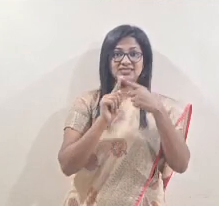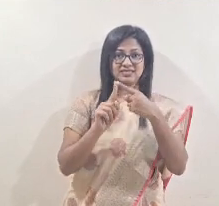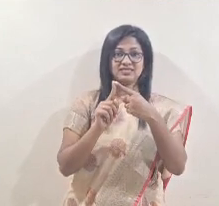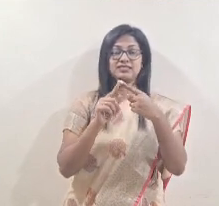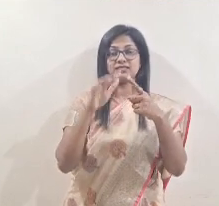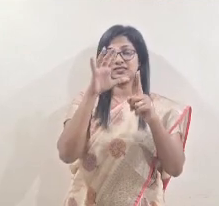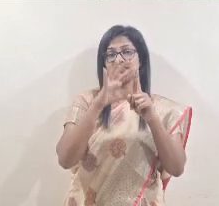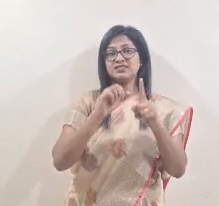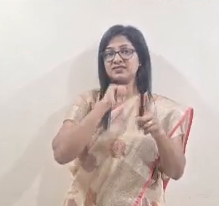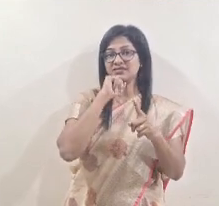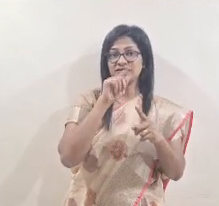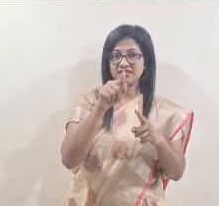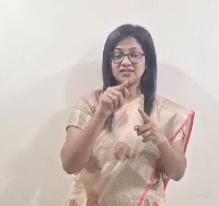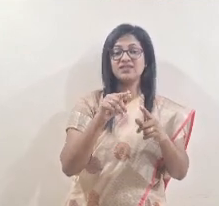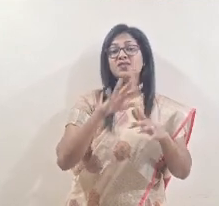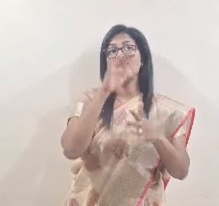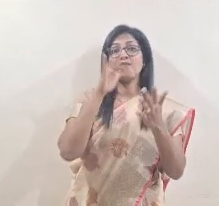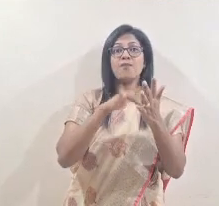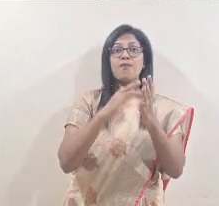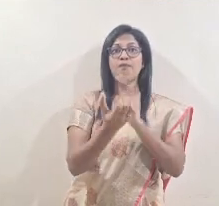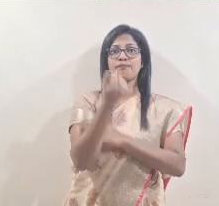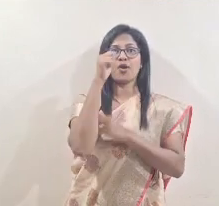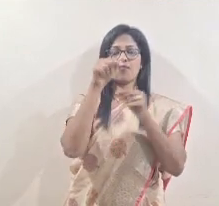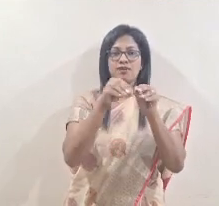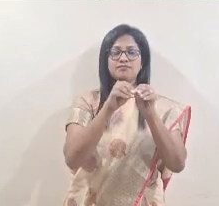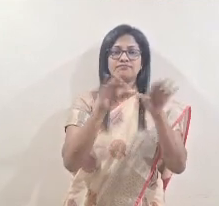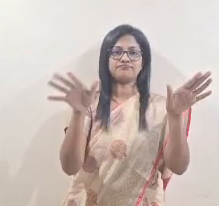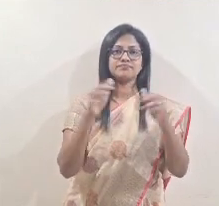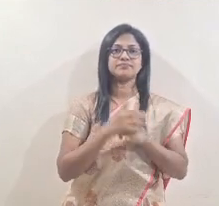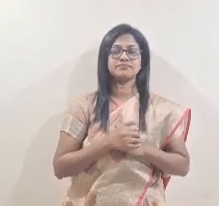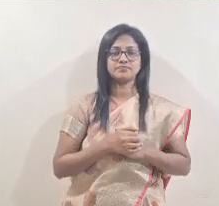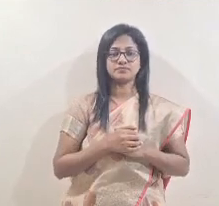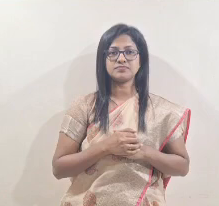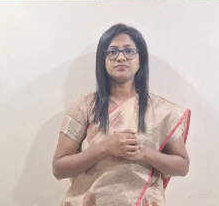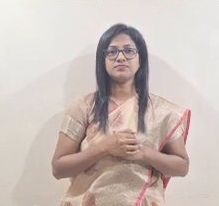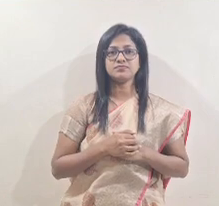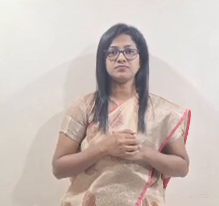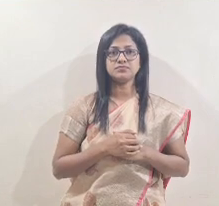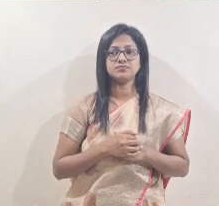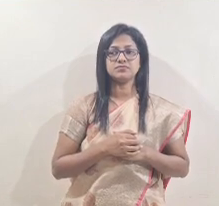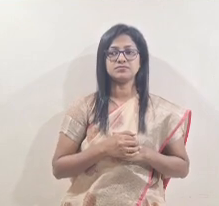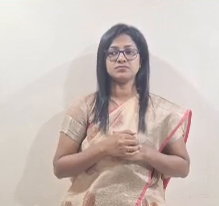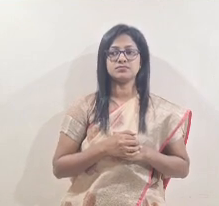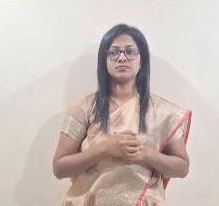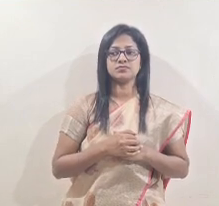being that are the hotspots, which I can say.